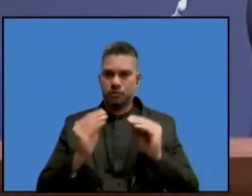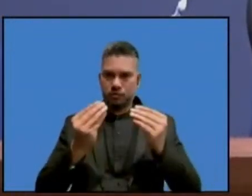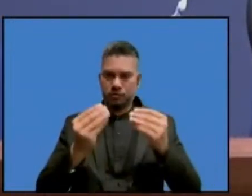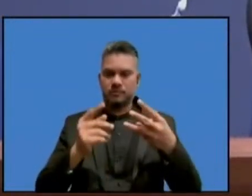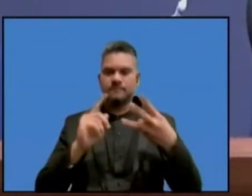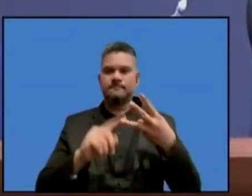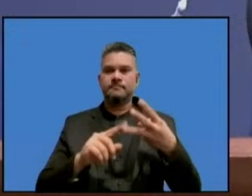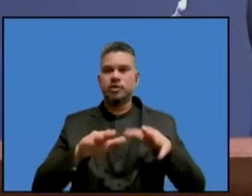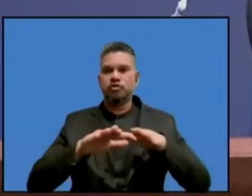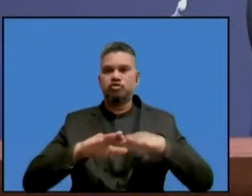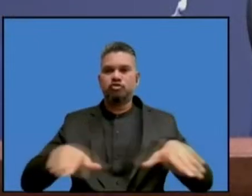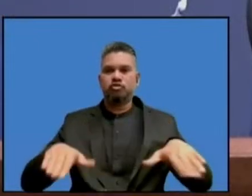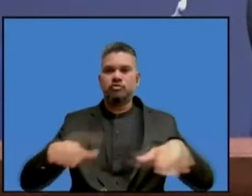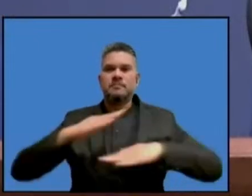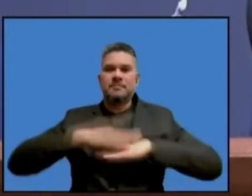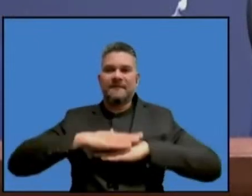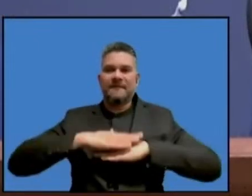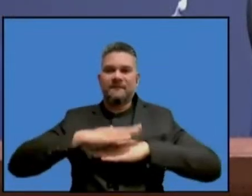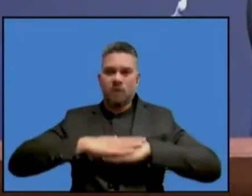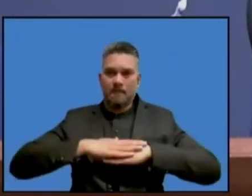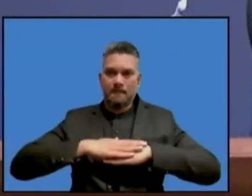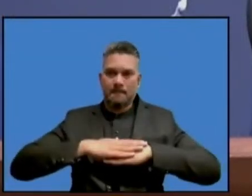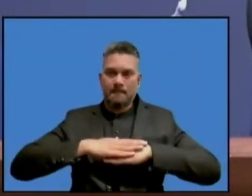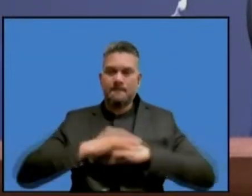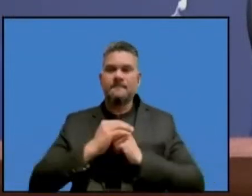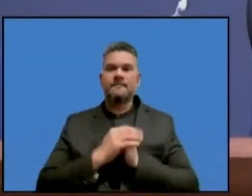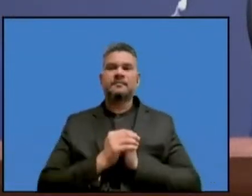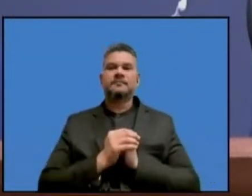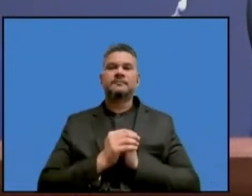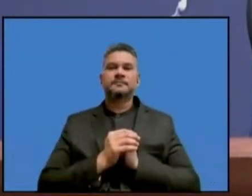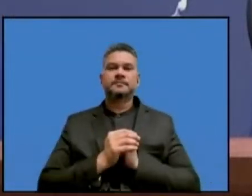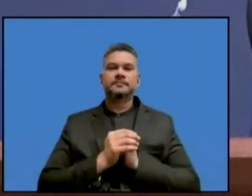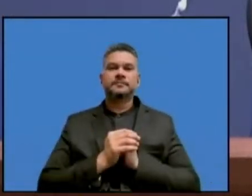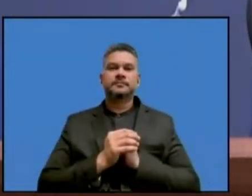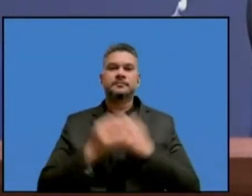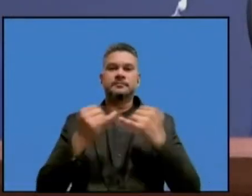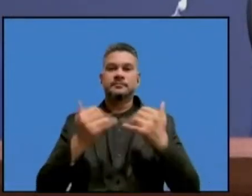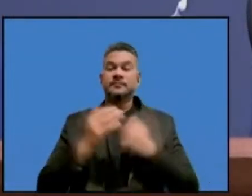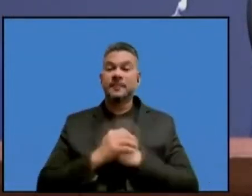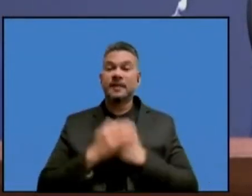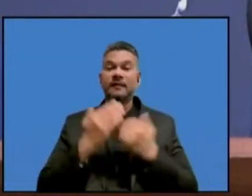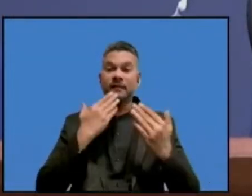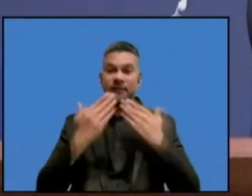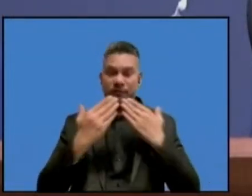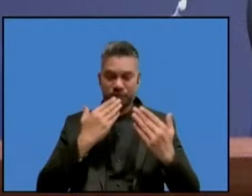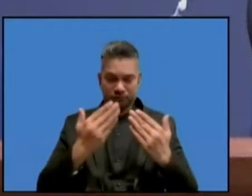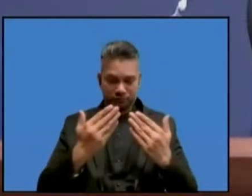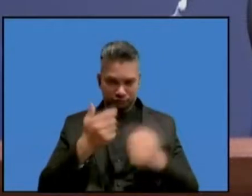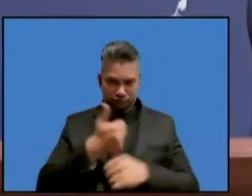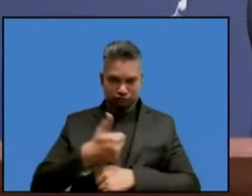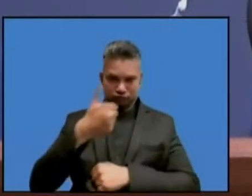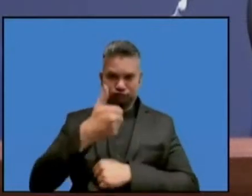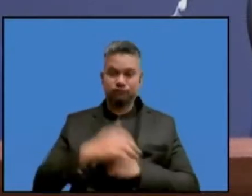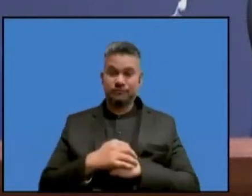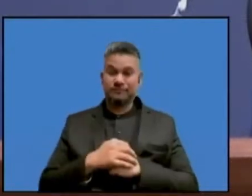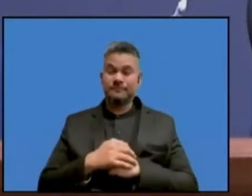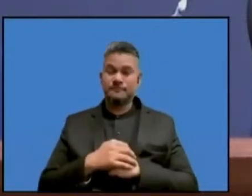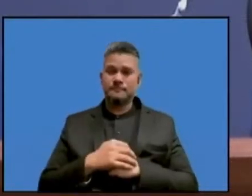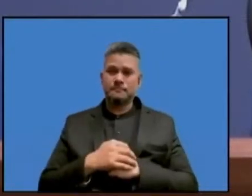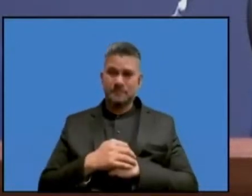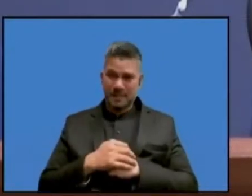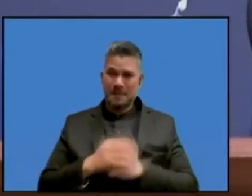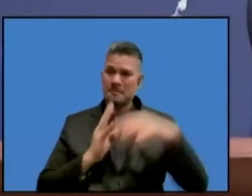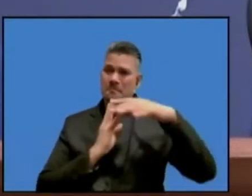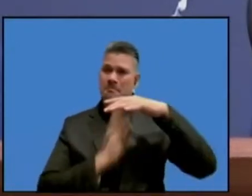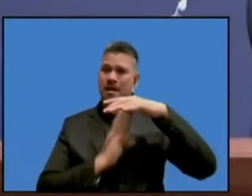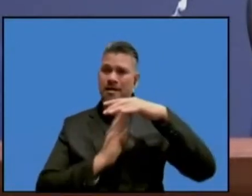Thank you, Madam Chair. The contributions of migrants around the